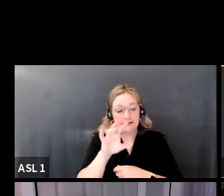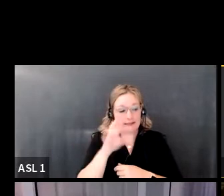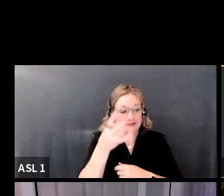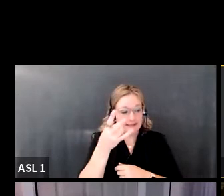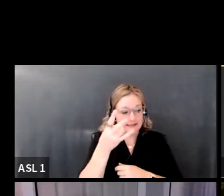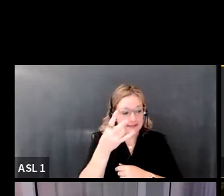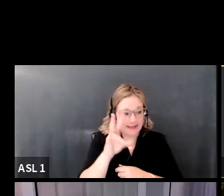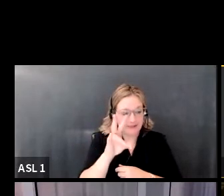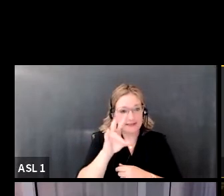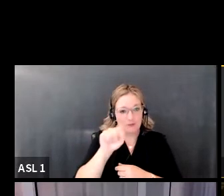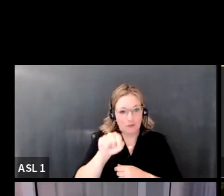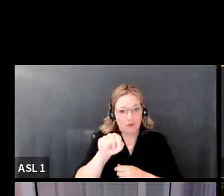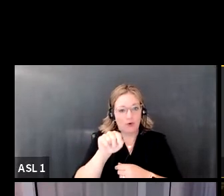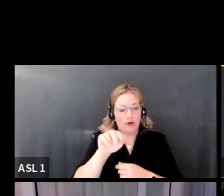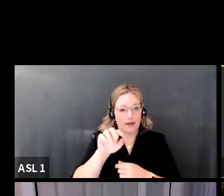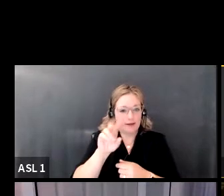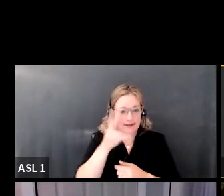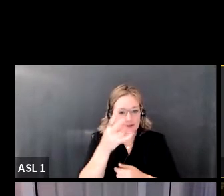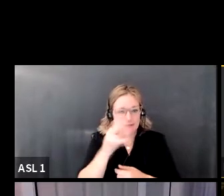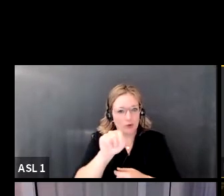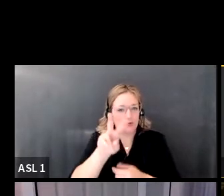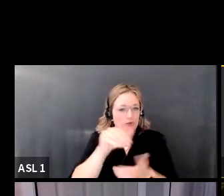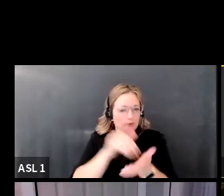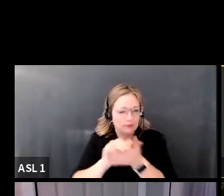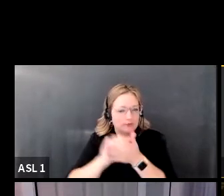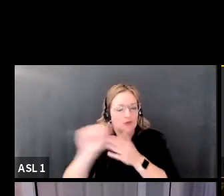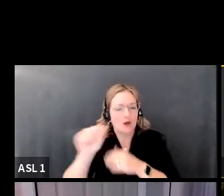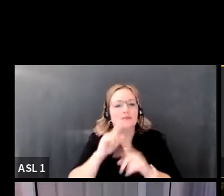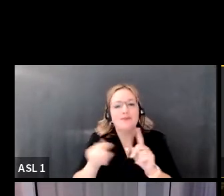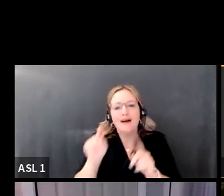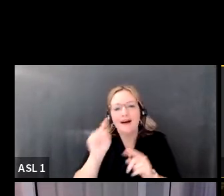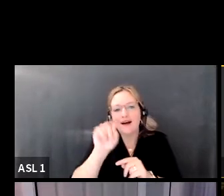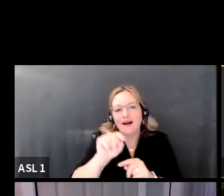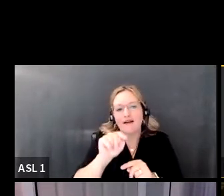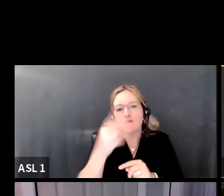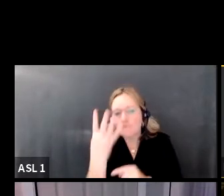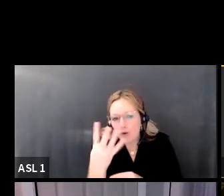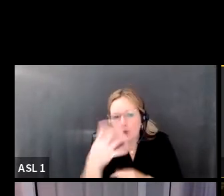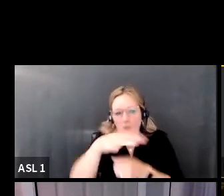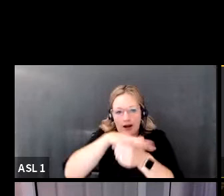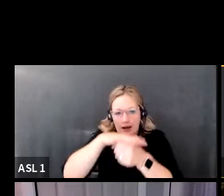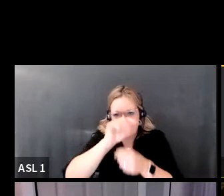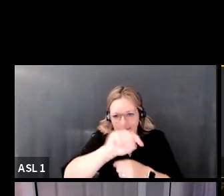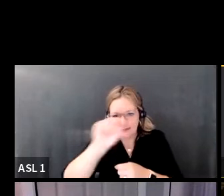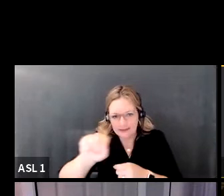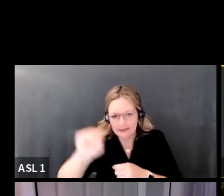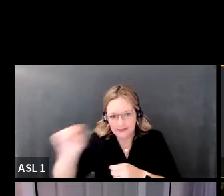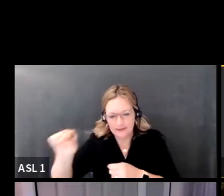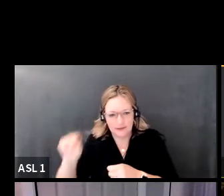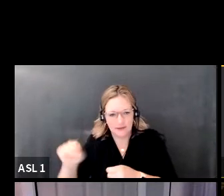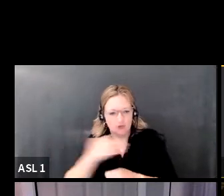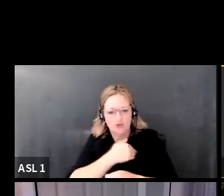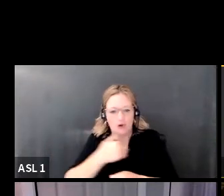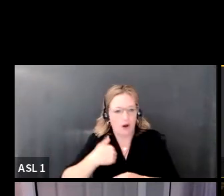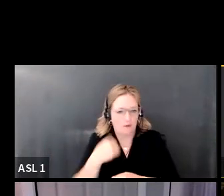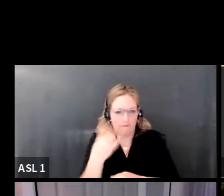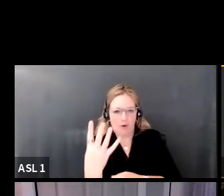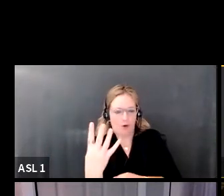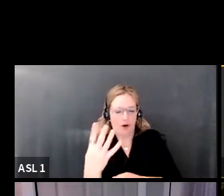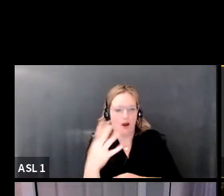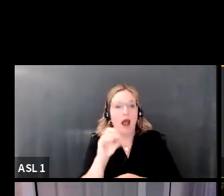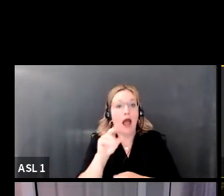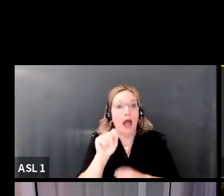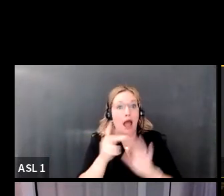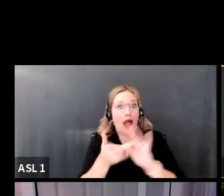million dollar pilot not fully sure how much it'll cost at the end of the day when it all washes out but that's that's the pilot those four outreach teams